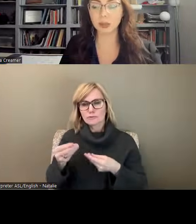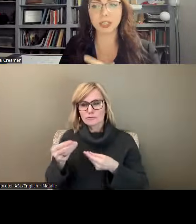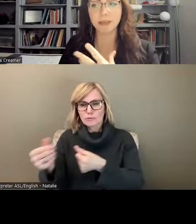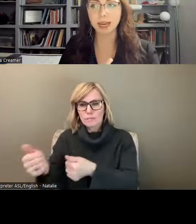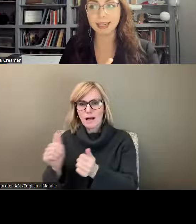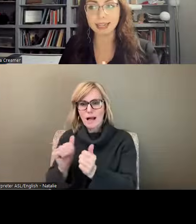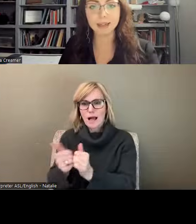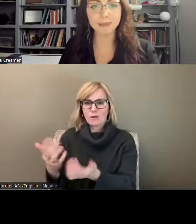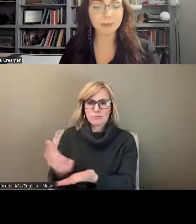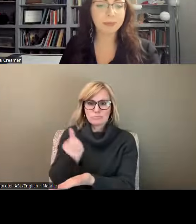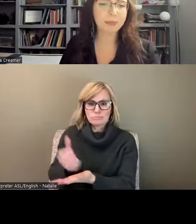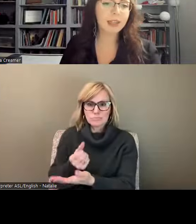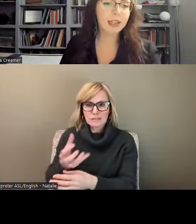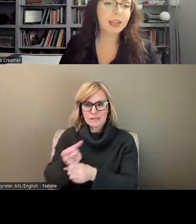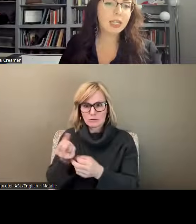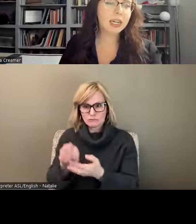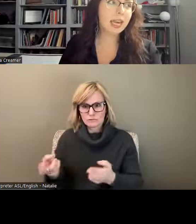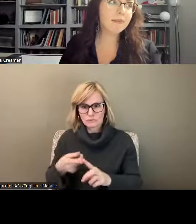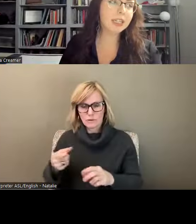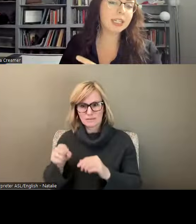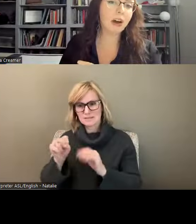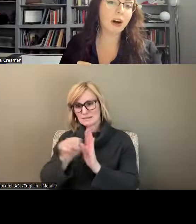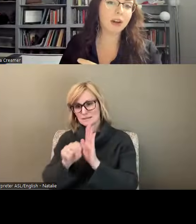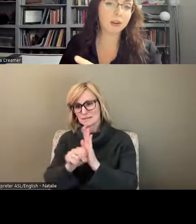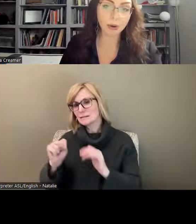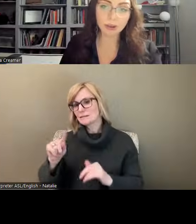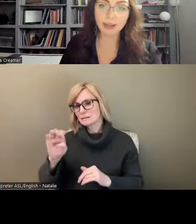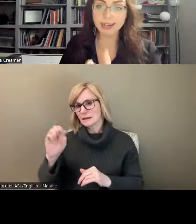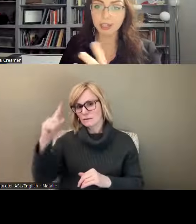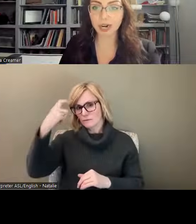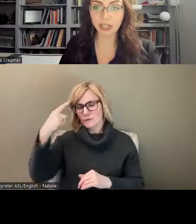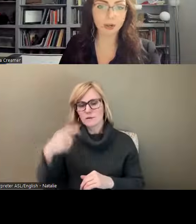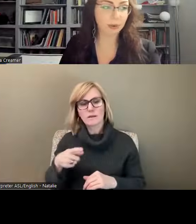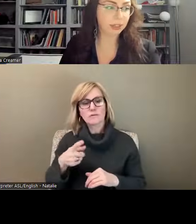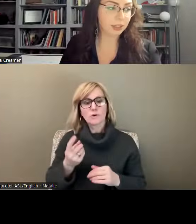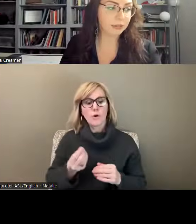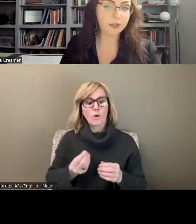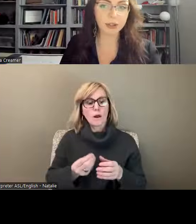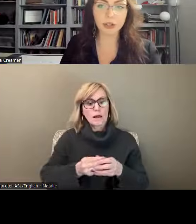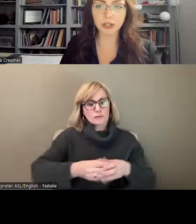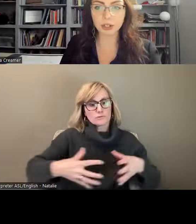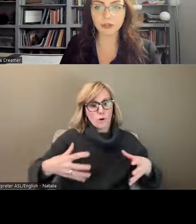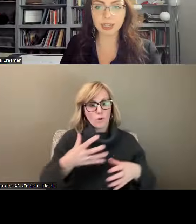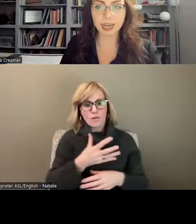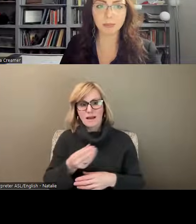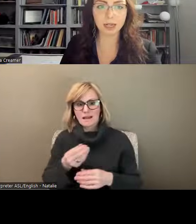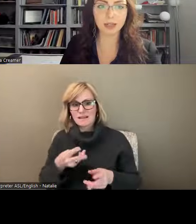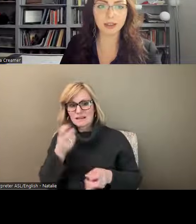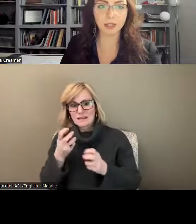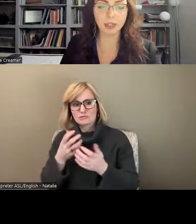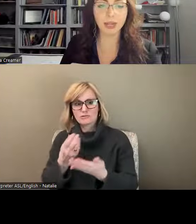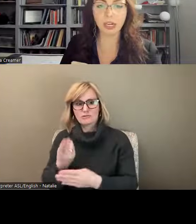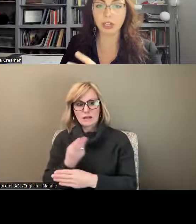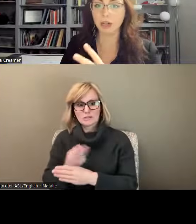these resources by the state. So this emphasis on growth and extraction only really further served to